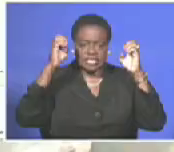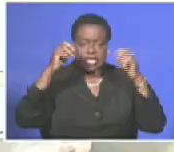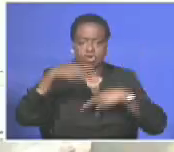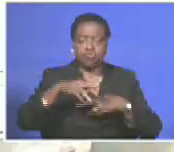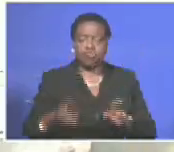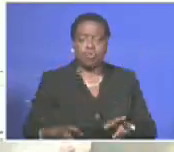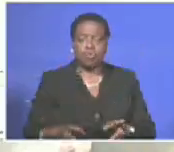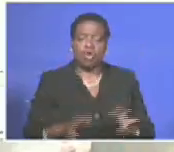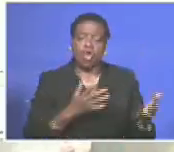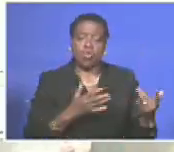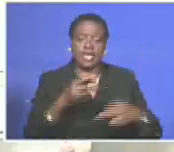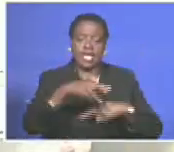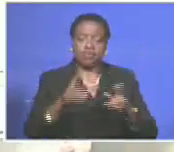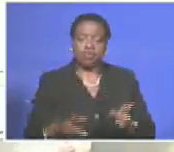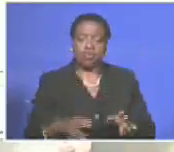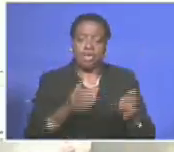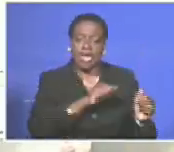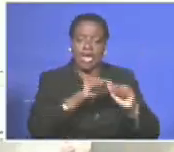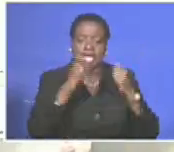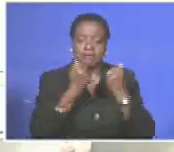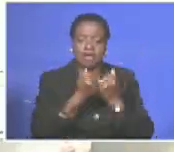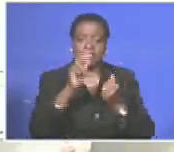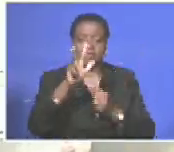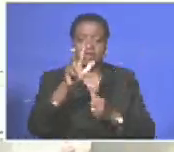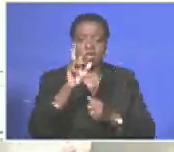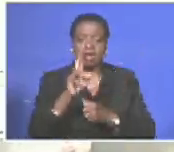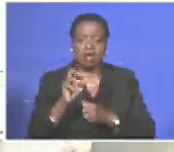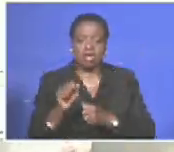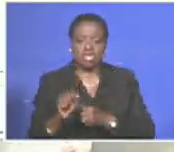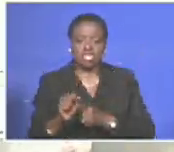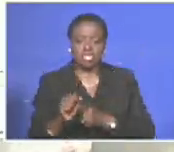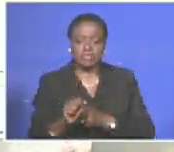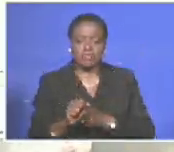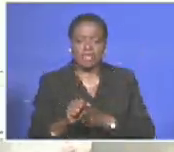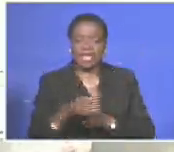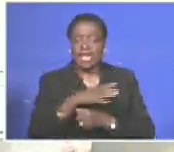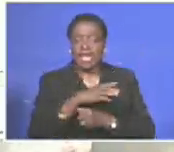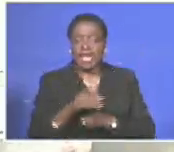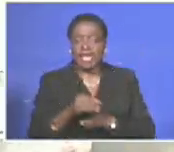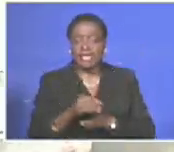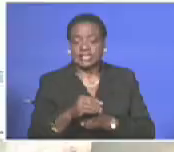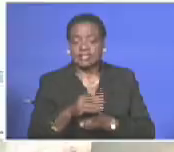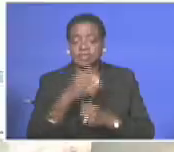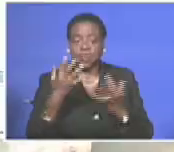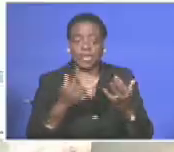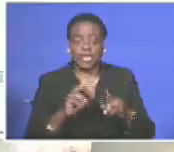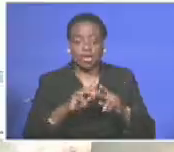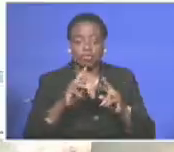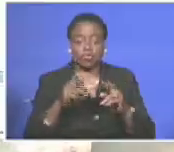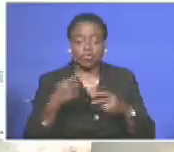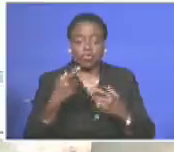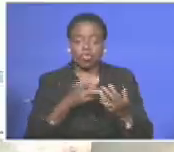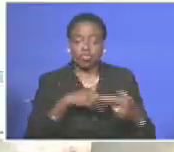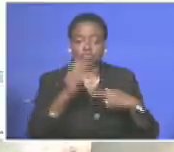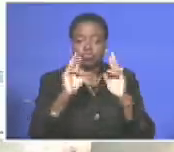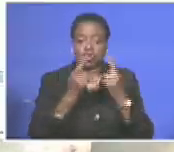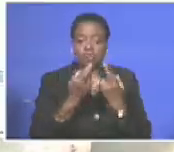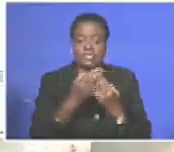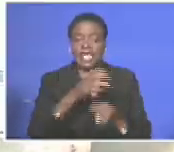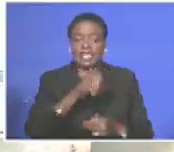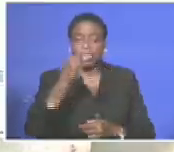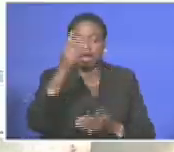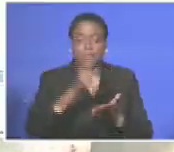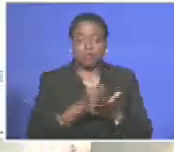area, triage, asthma bay, and treatment rooms here at P.M.H. But it also involves the upgrading of the